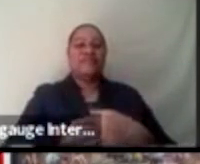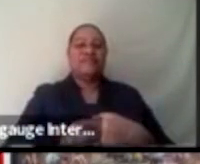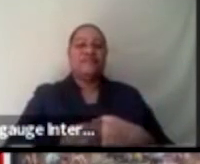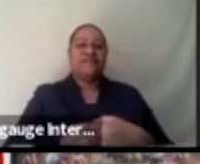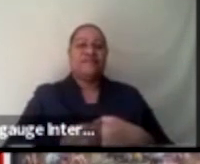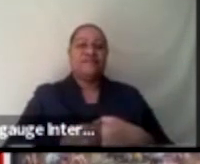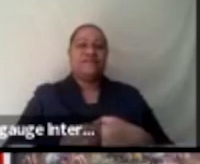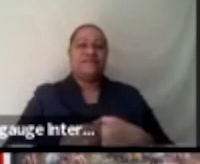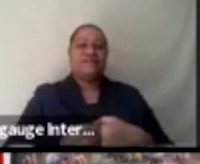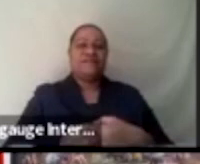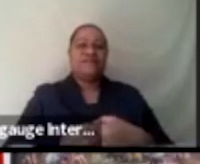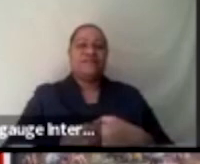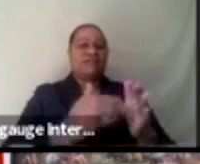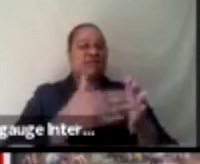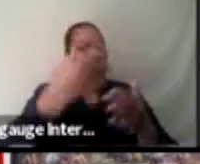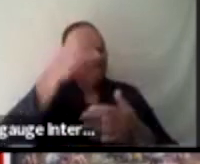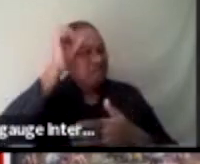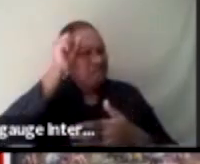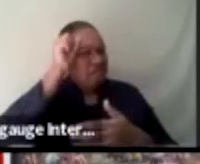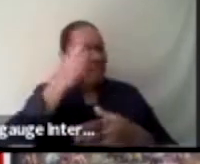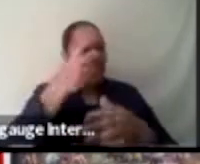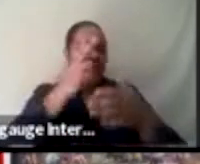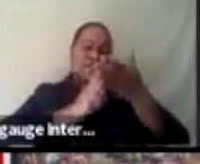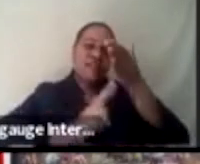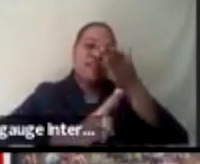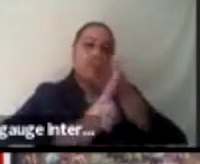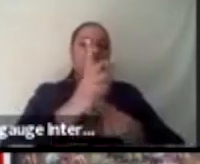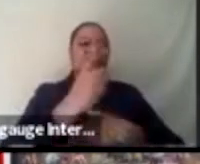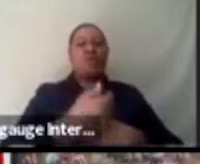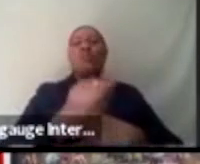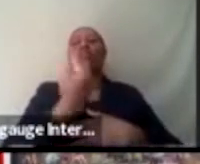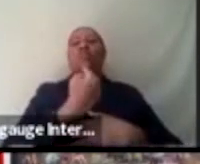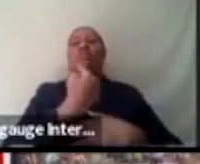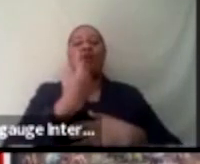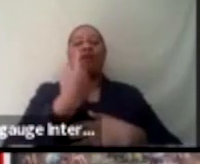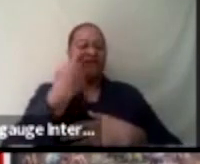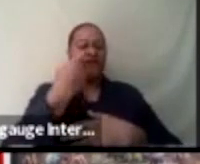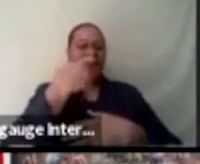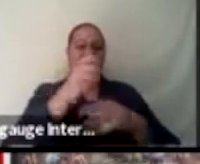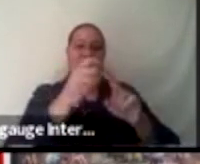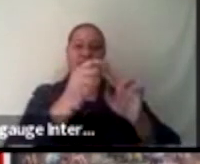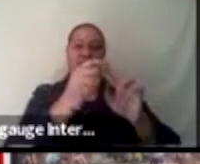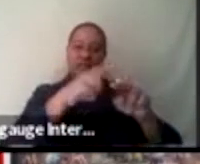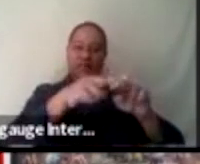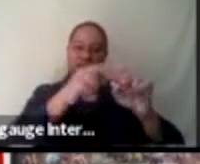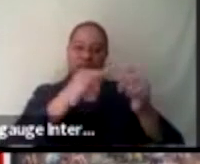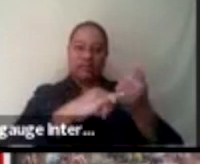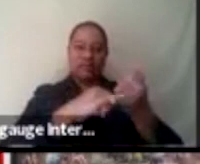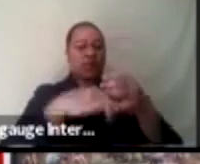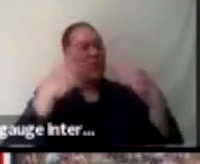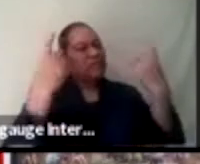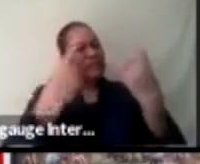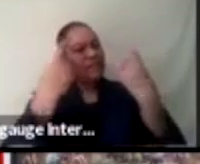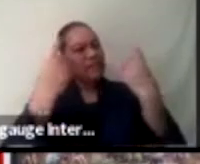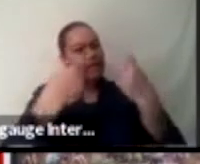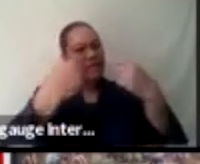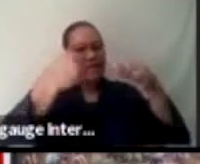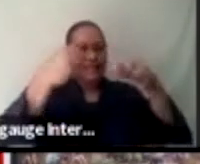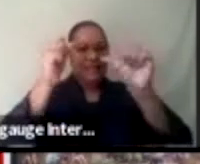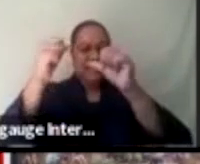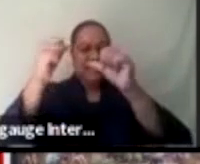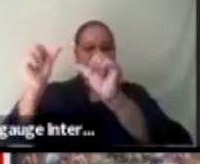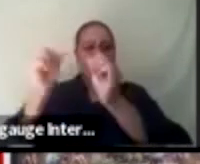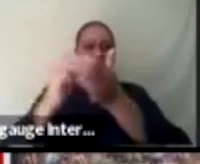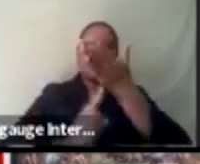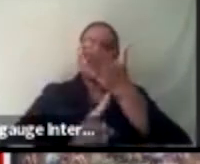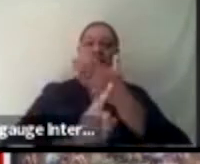We pay tribute to the vision of our founding fathers. We celebrate our success as a region like